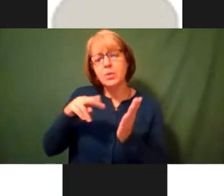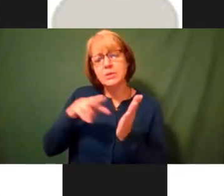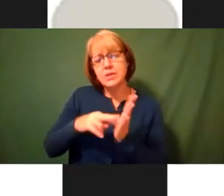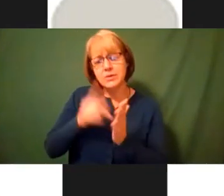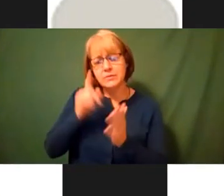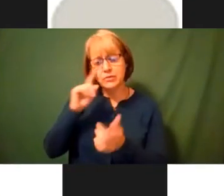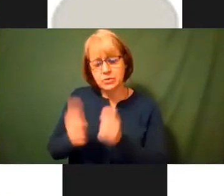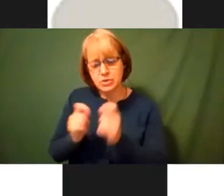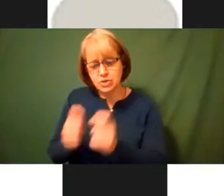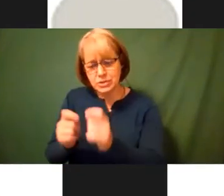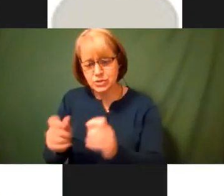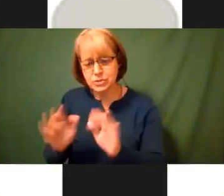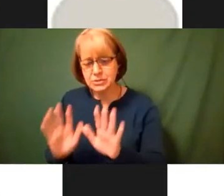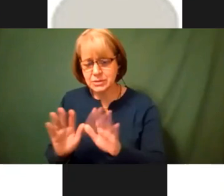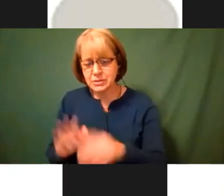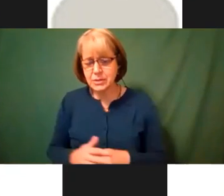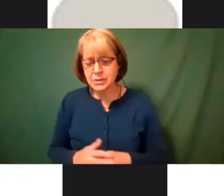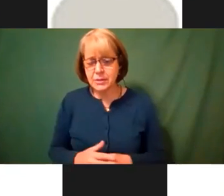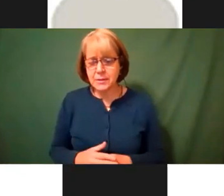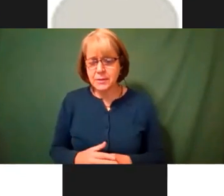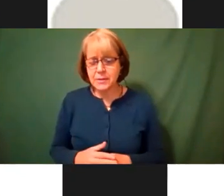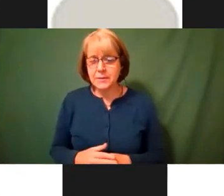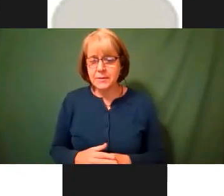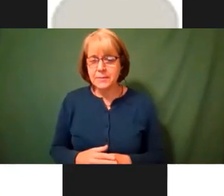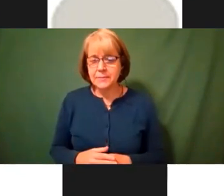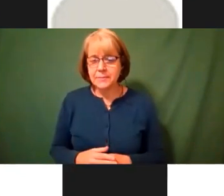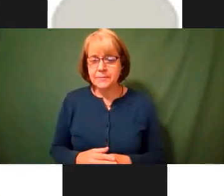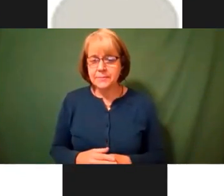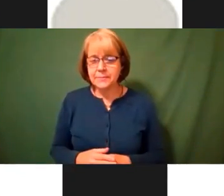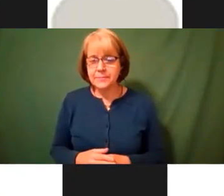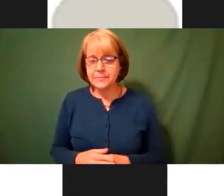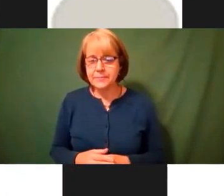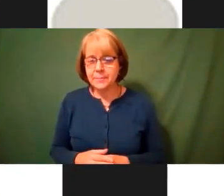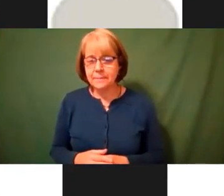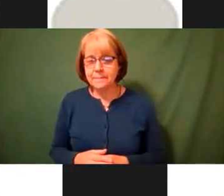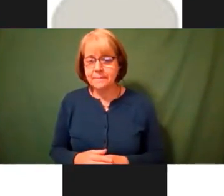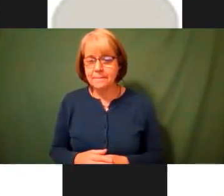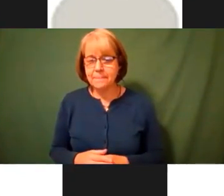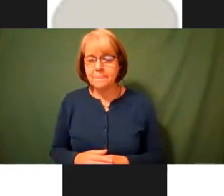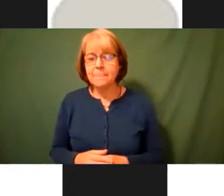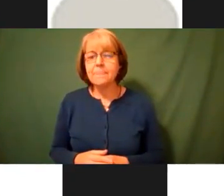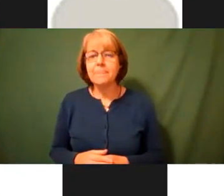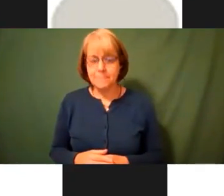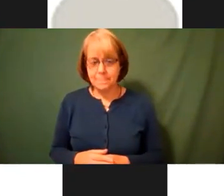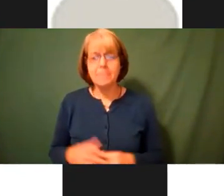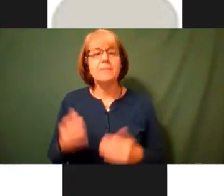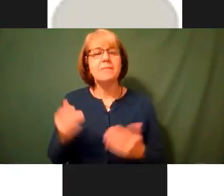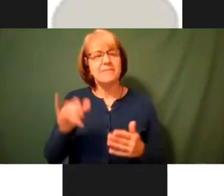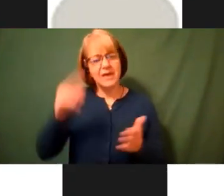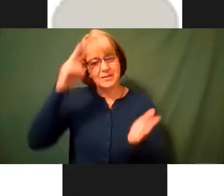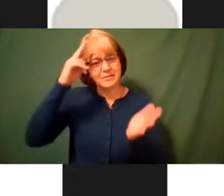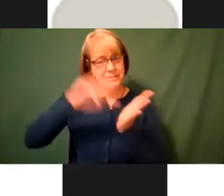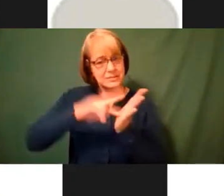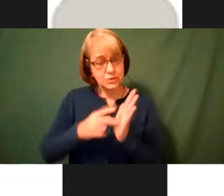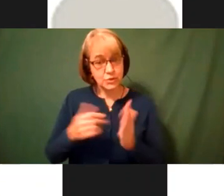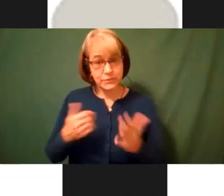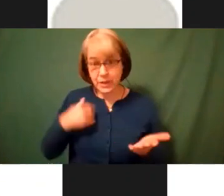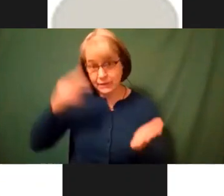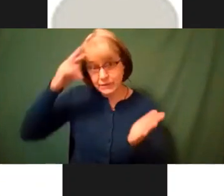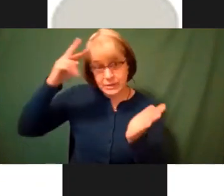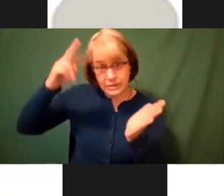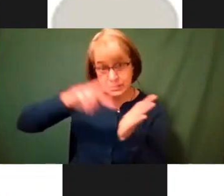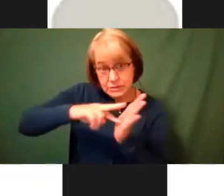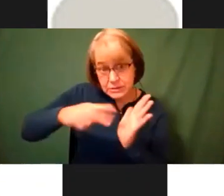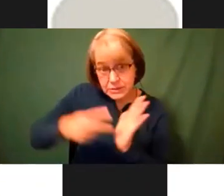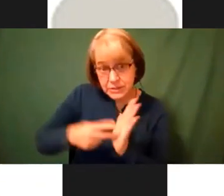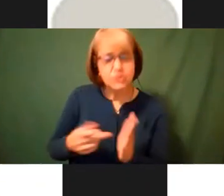aren't open to being affected, but there's something about, that's for me, the intention. If you have an intention, the intention isn't